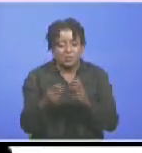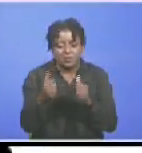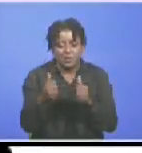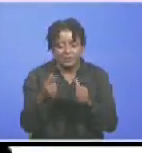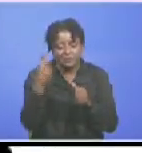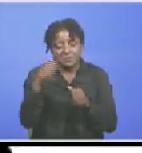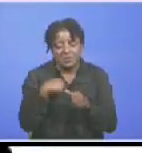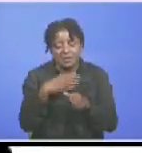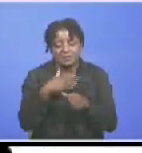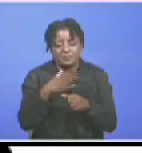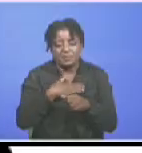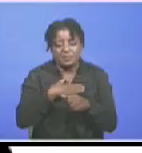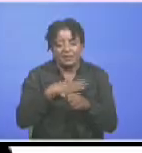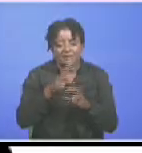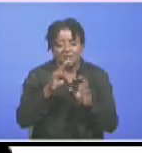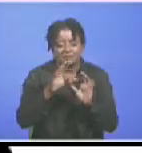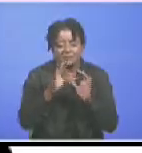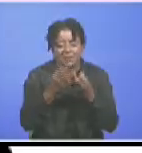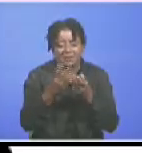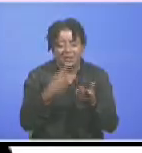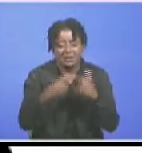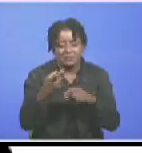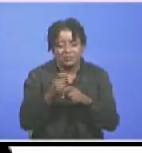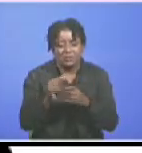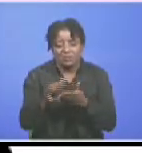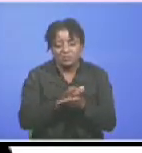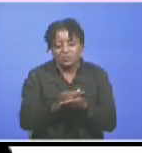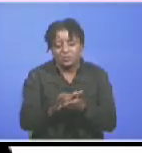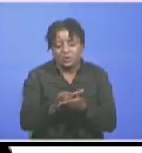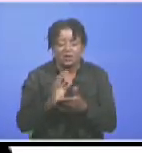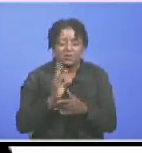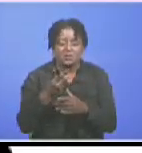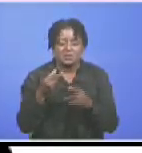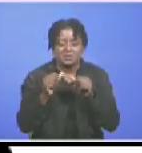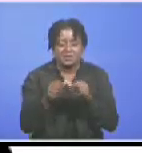know, for me and my family to get from New York down here. So like I said, we spend a lot of time down here in the Bahamas.